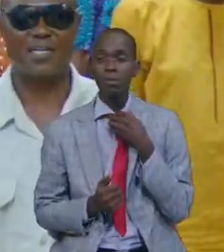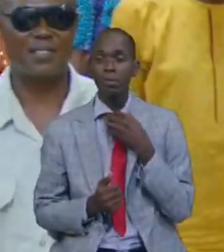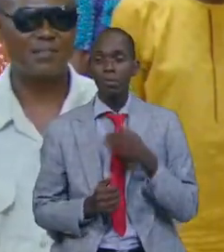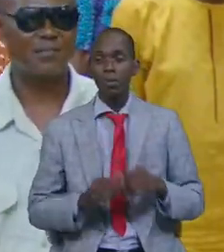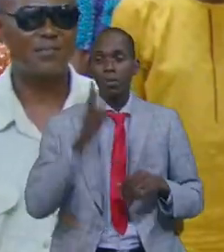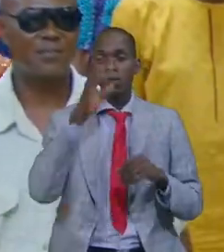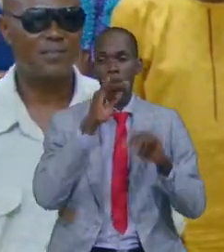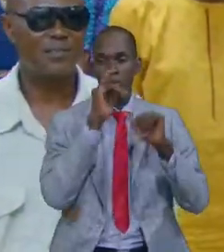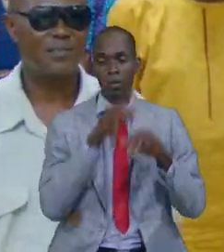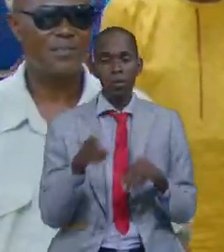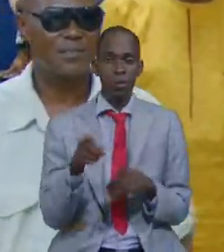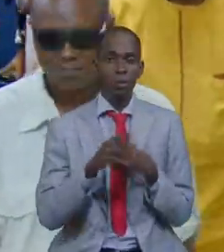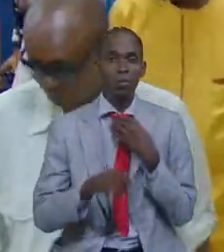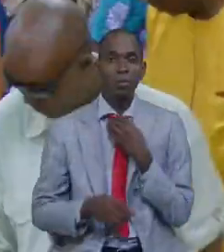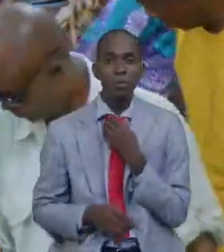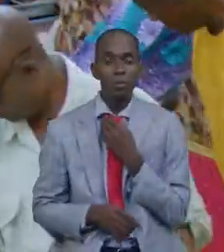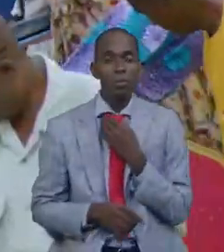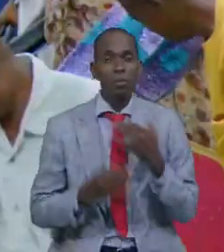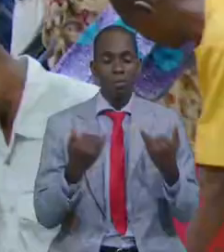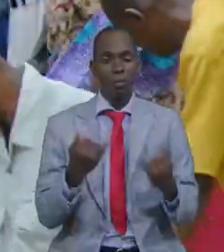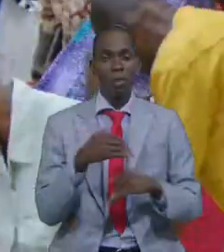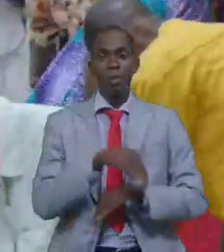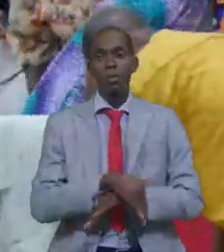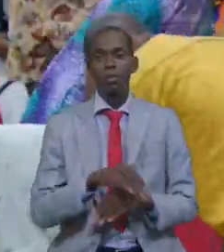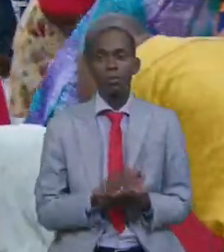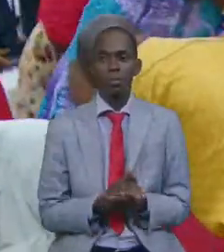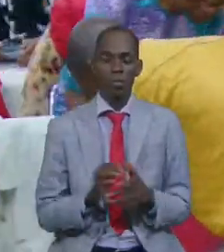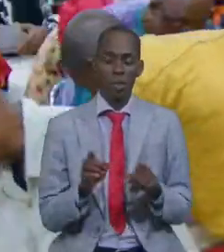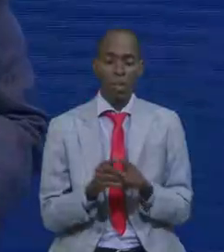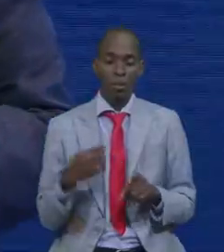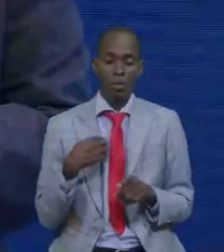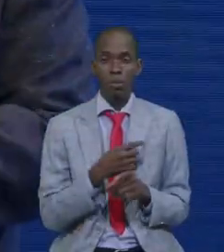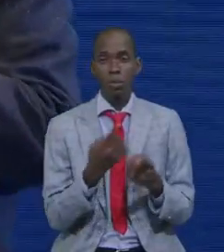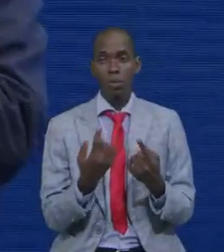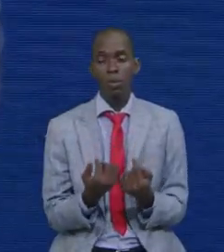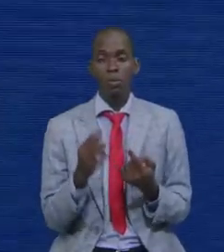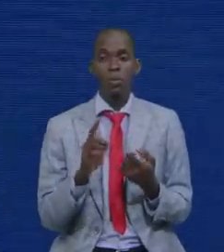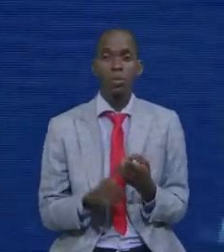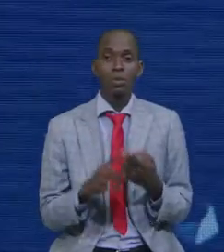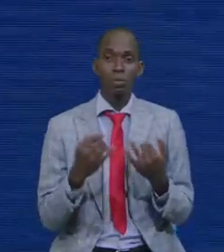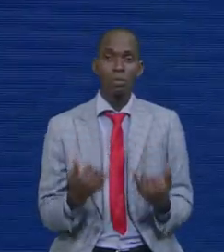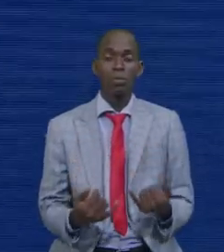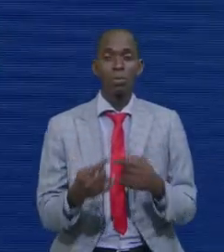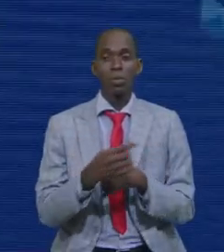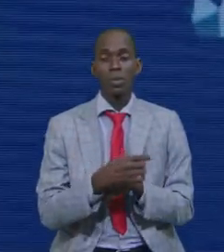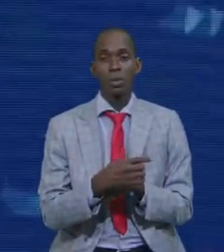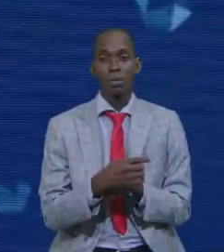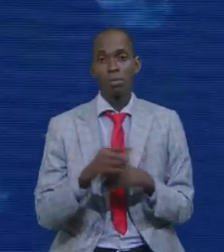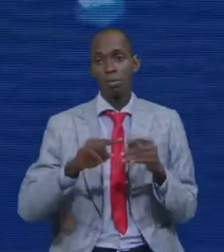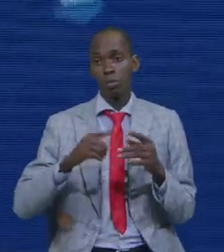God bless you. Tonight, as we come to this beginning,